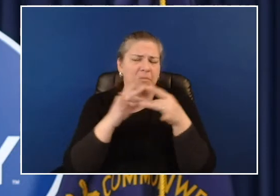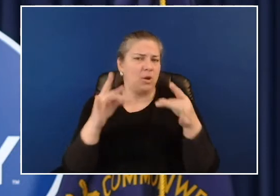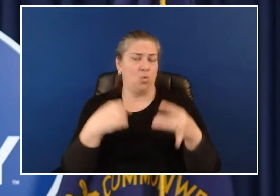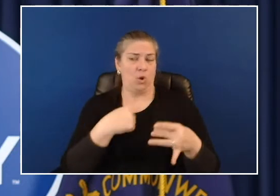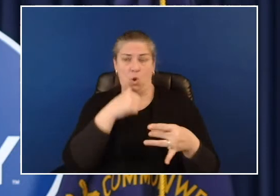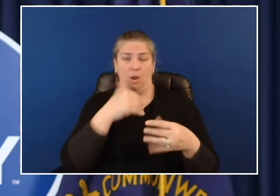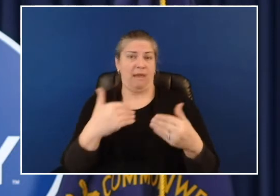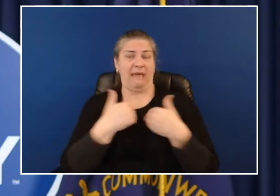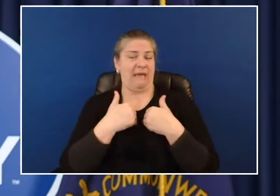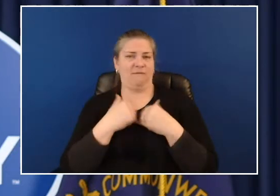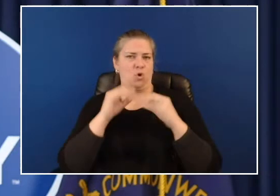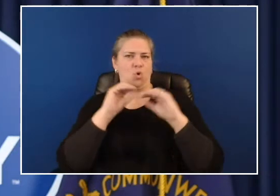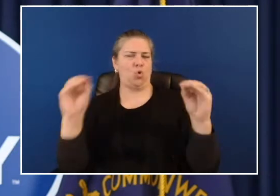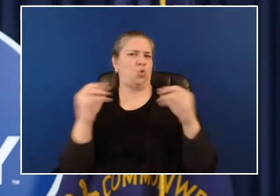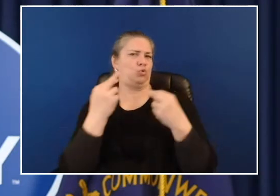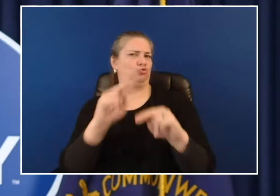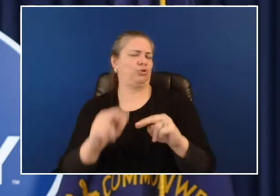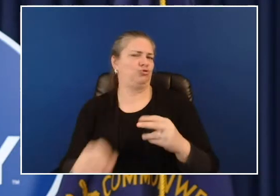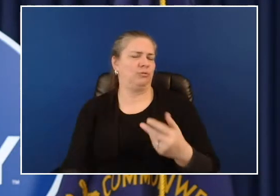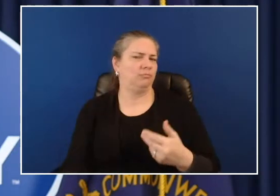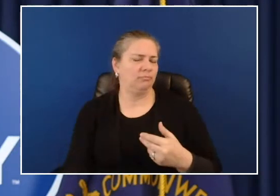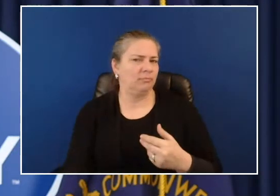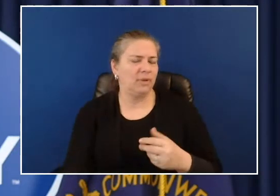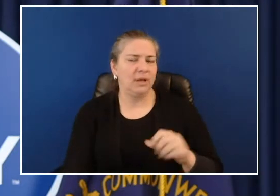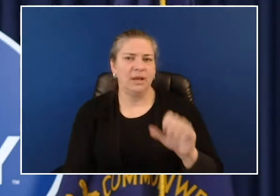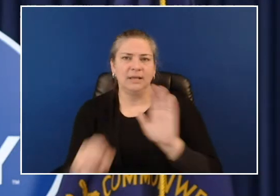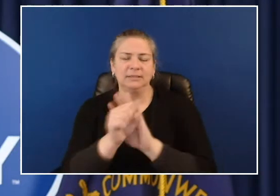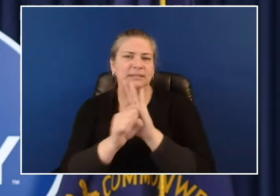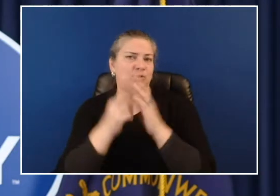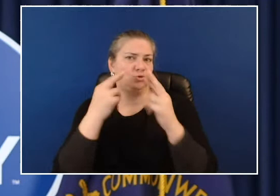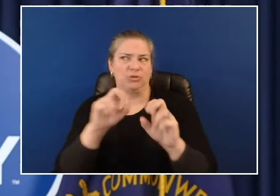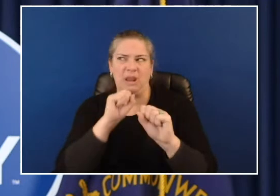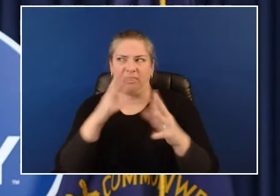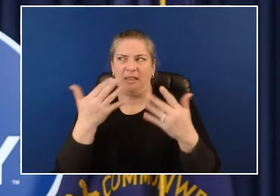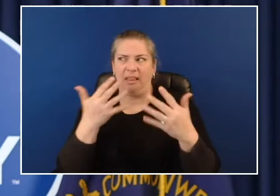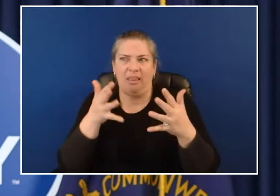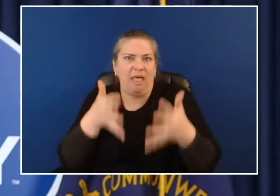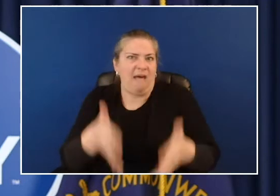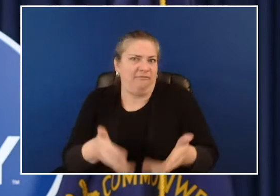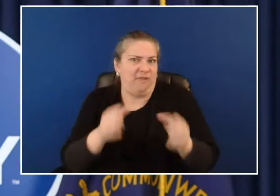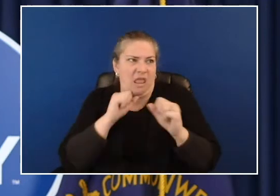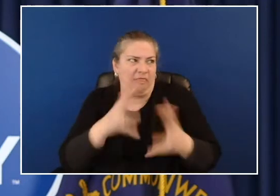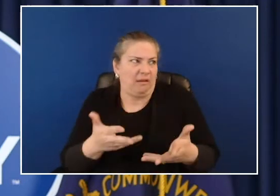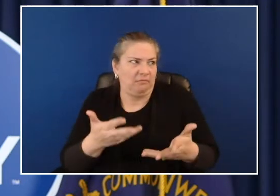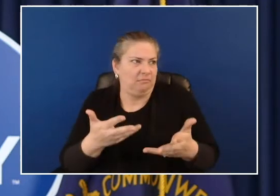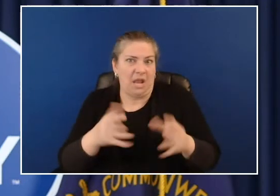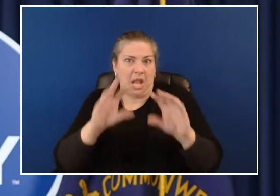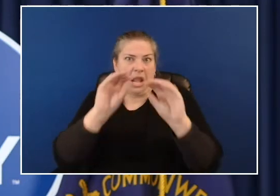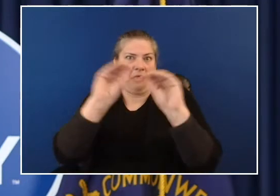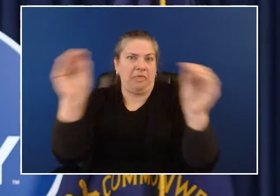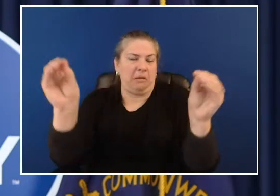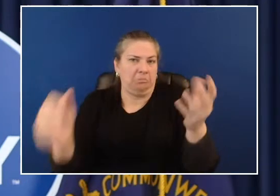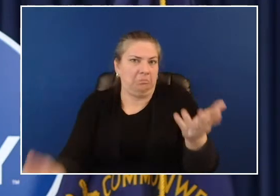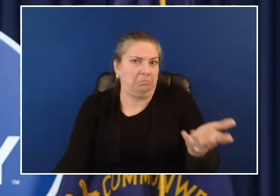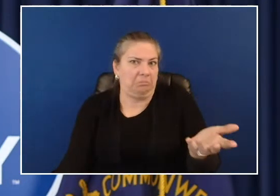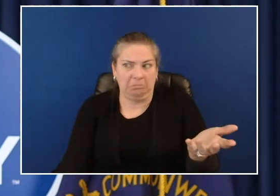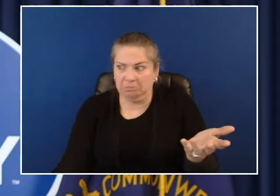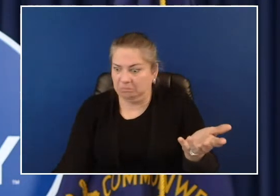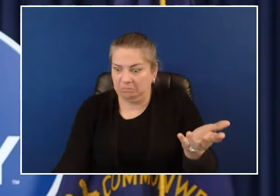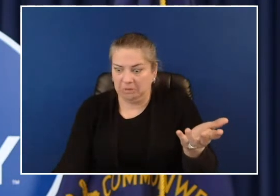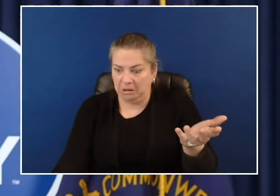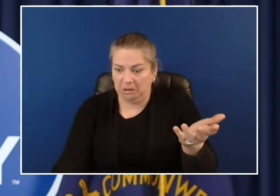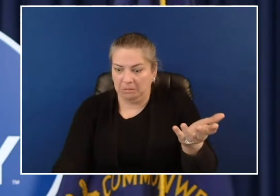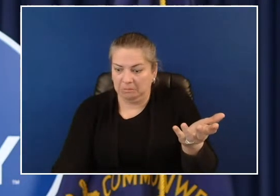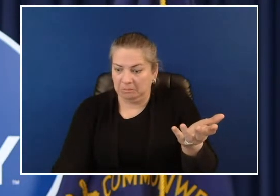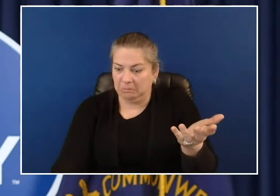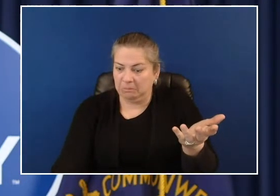any restrictions, state restrictions left. I mean, none that are required by those